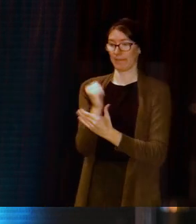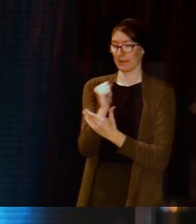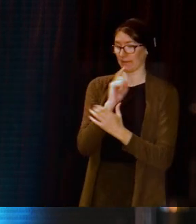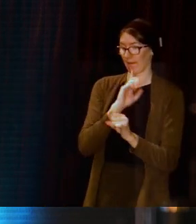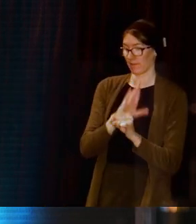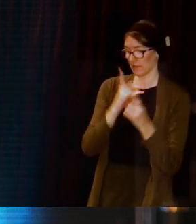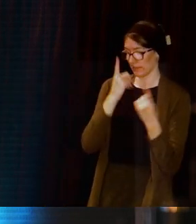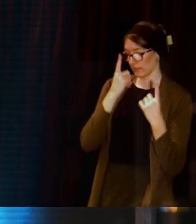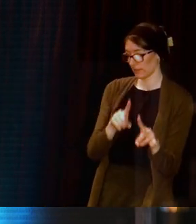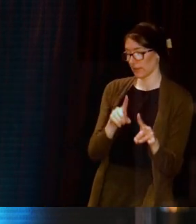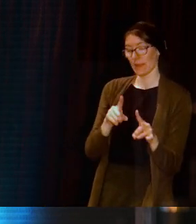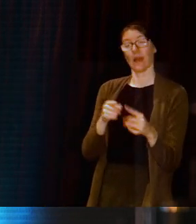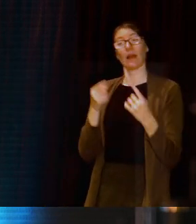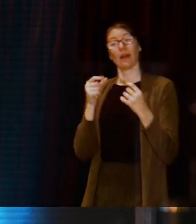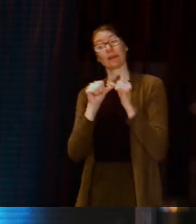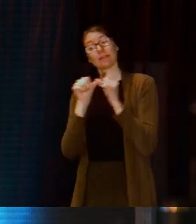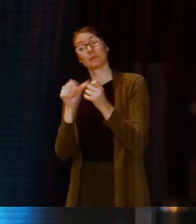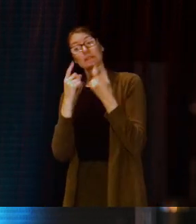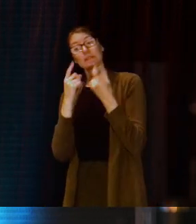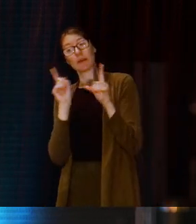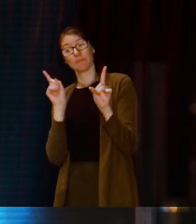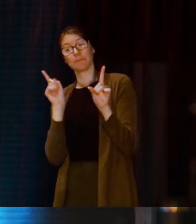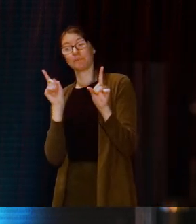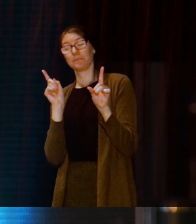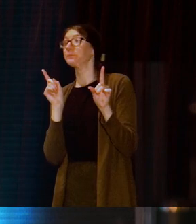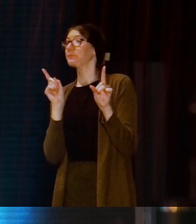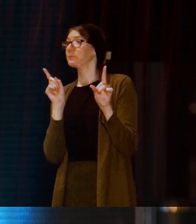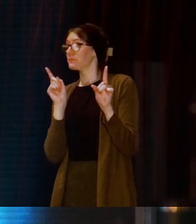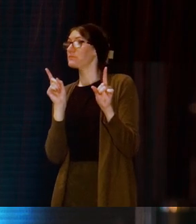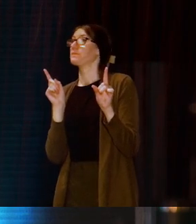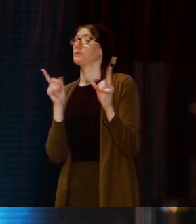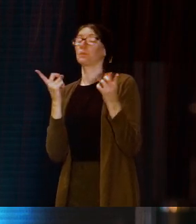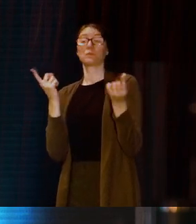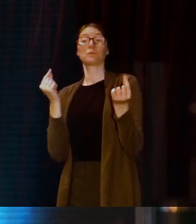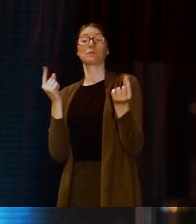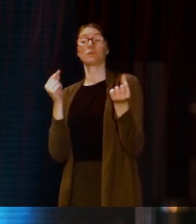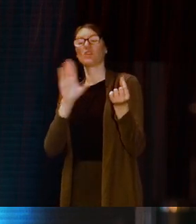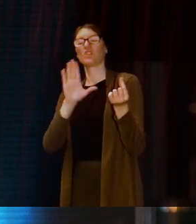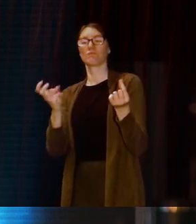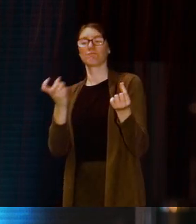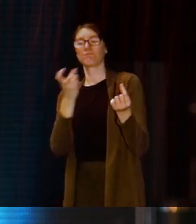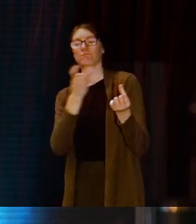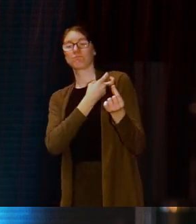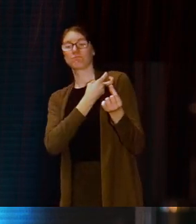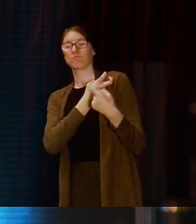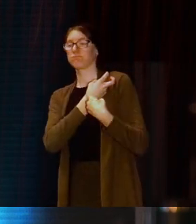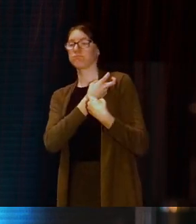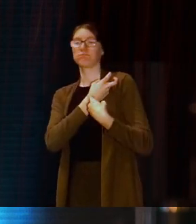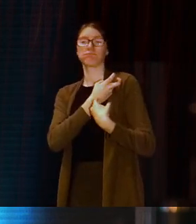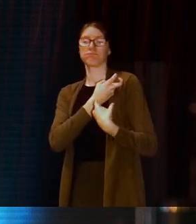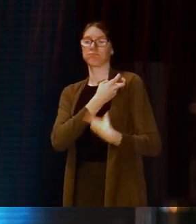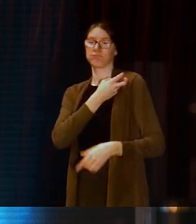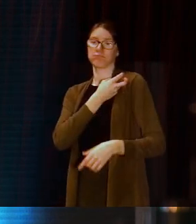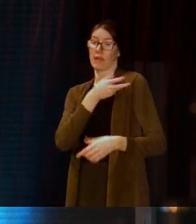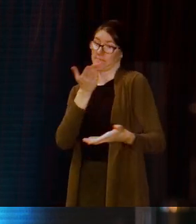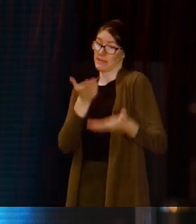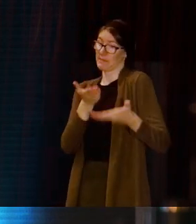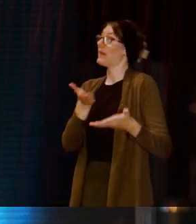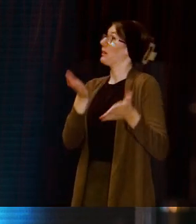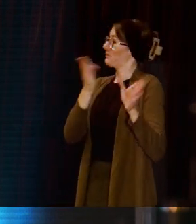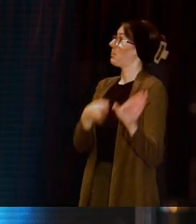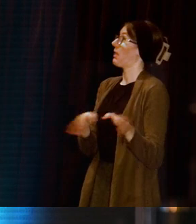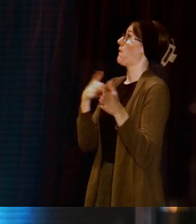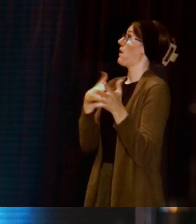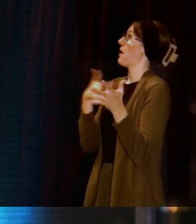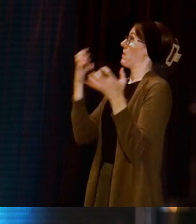already made. And he goes on to say, now here's what I'm going to do with you, Israel. I'm going to take that heart of stone that you have where you may intend to obey, but